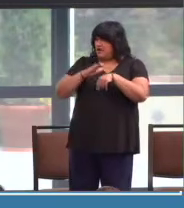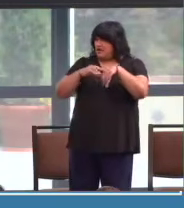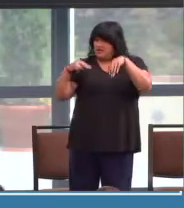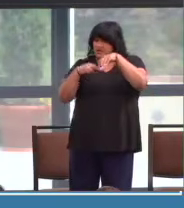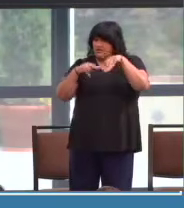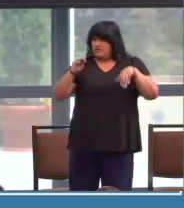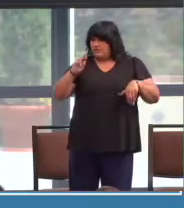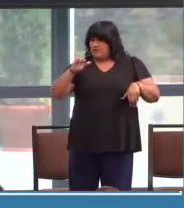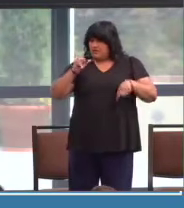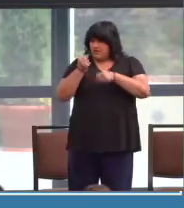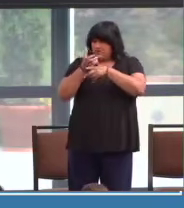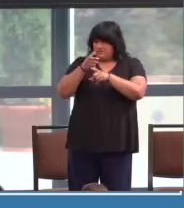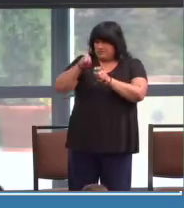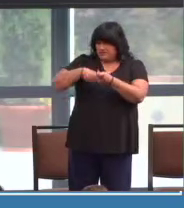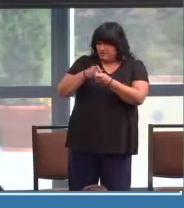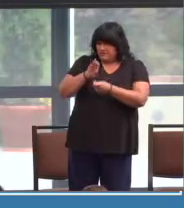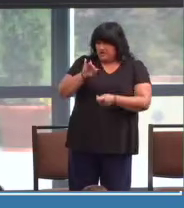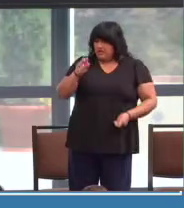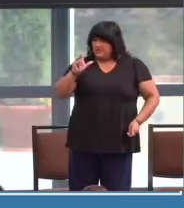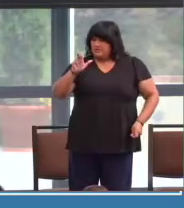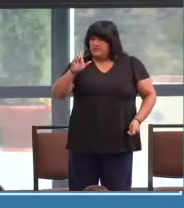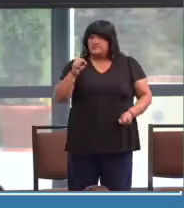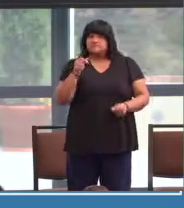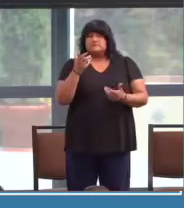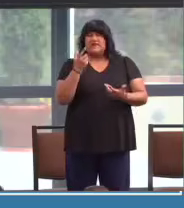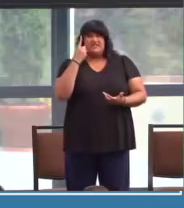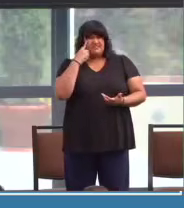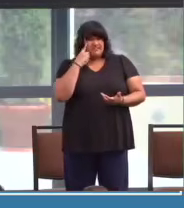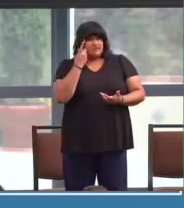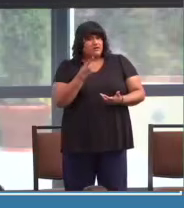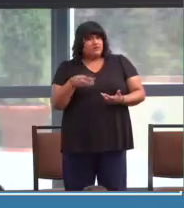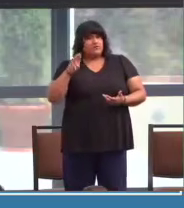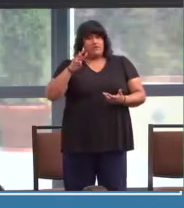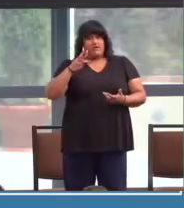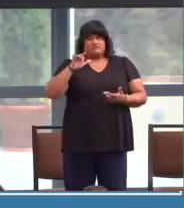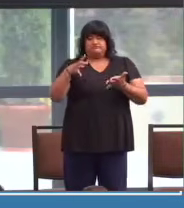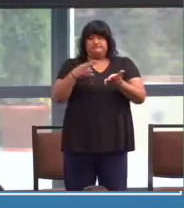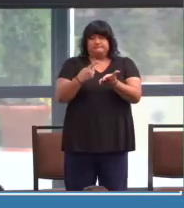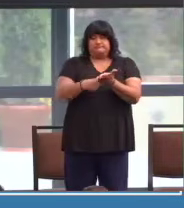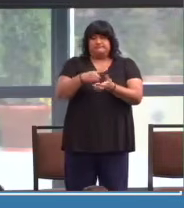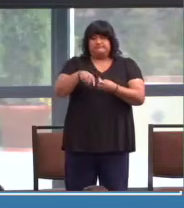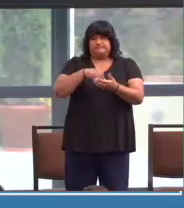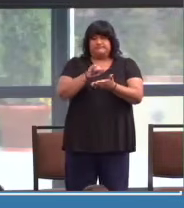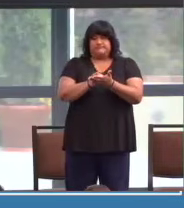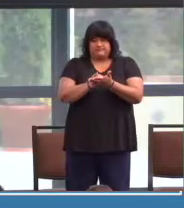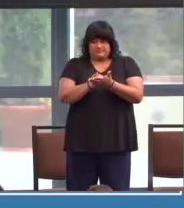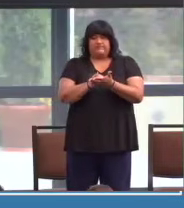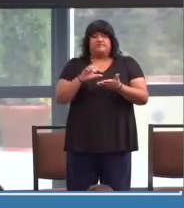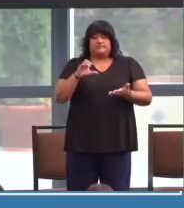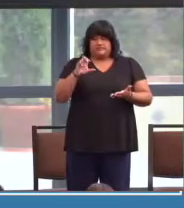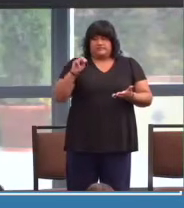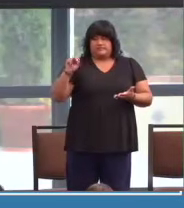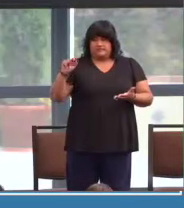by lupus specifically? I think Dr. Wallace touched on this. The CNS lupus is thankfully a much more